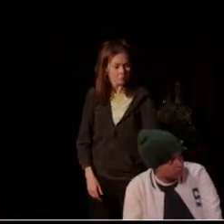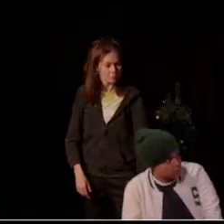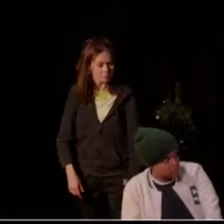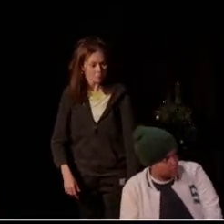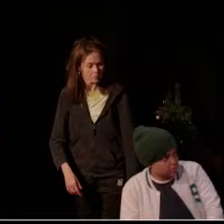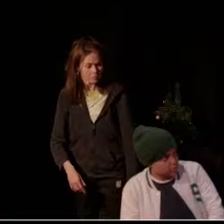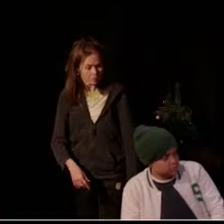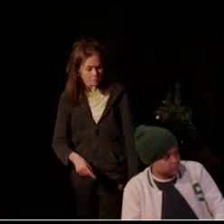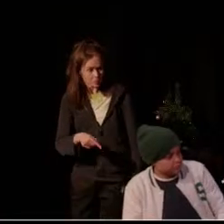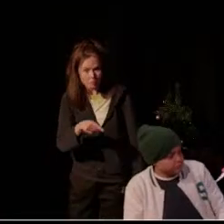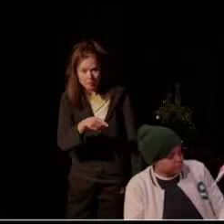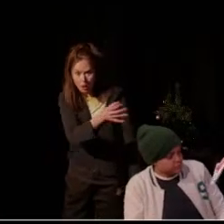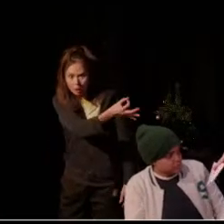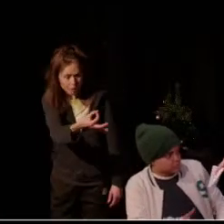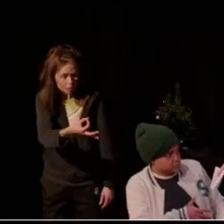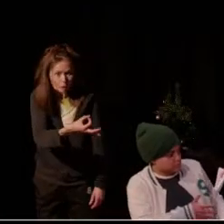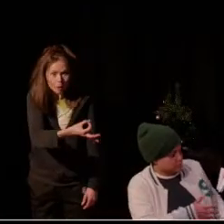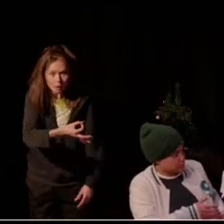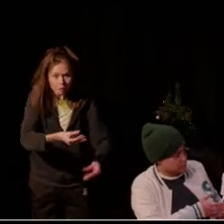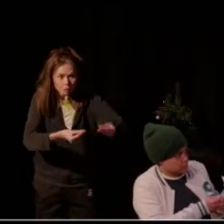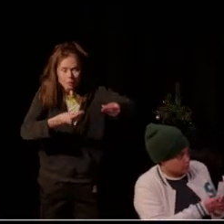Mamelias, read it.